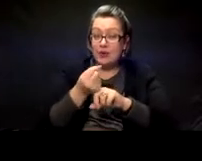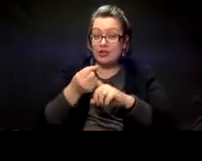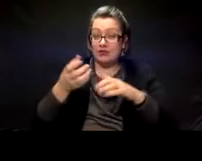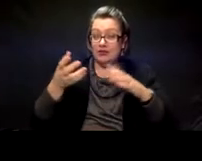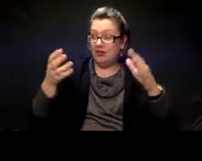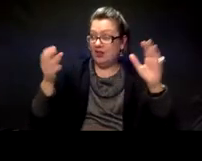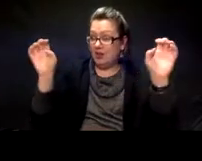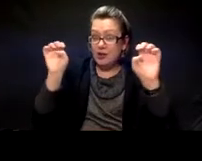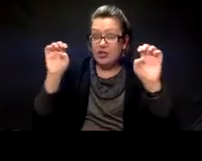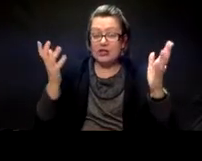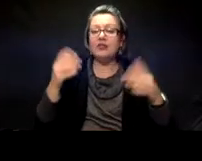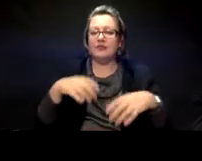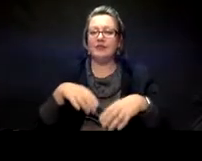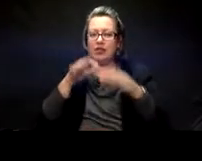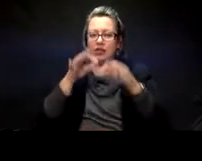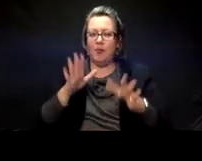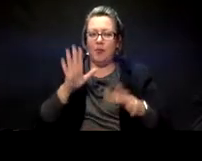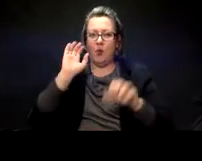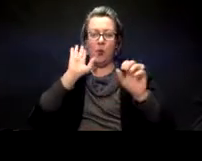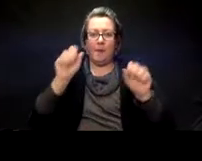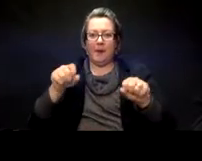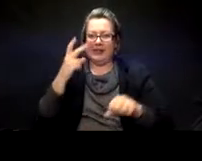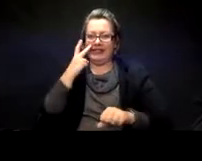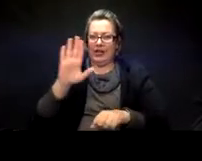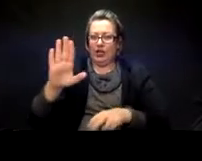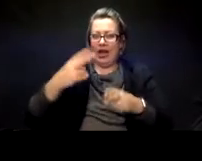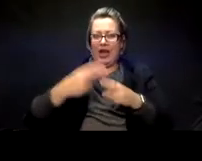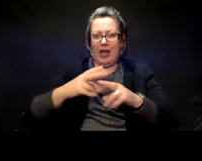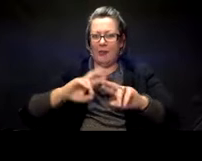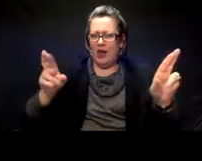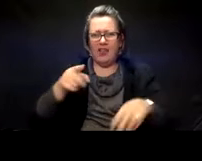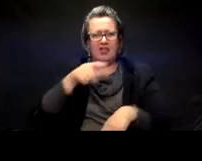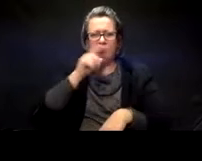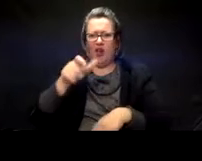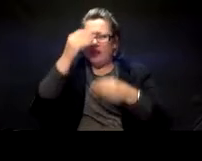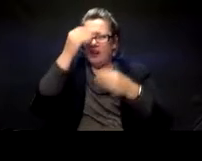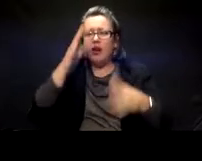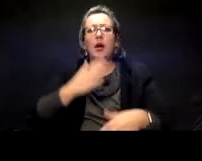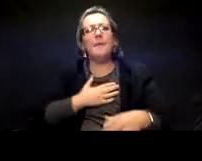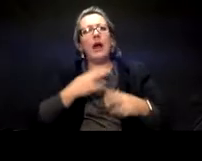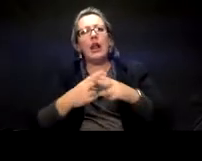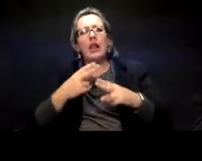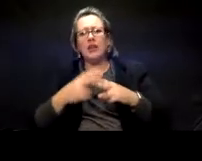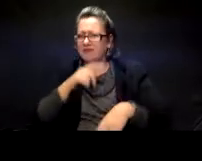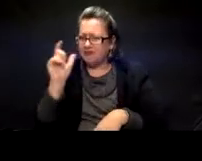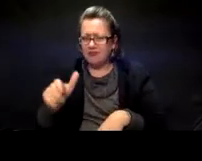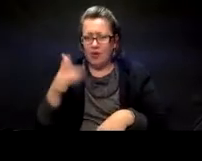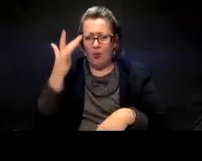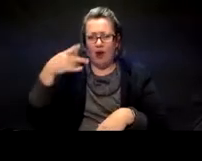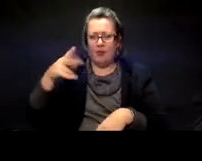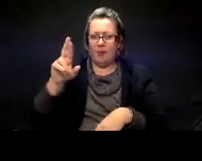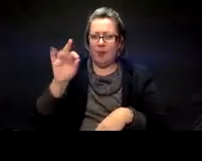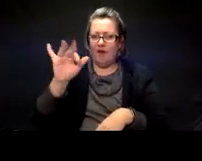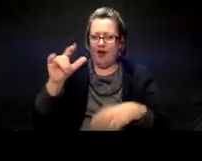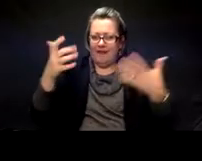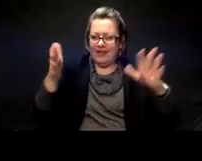So when the interpreter sees the person explaining the situation, the emergency, they're already going to have the name.